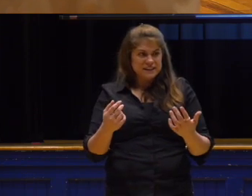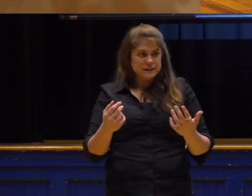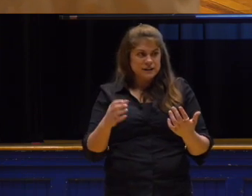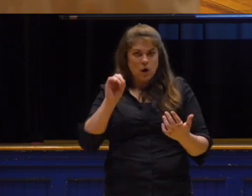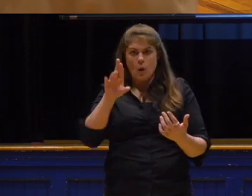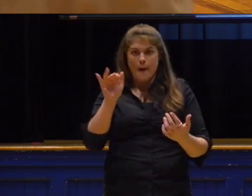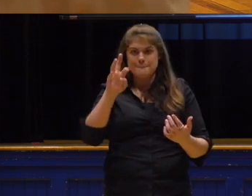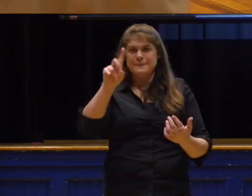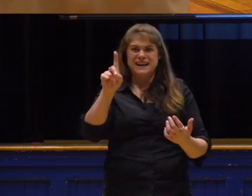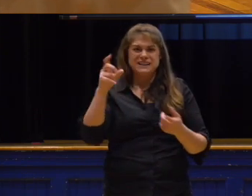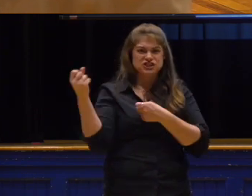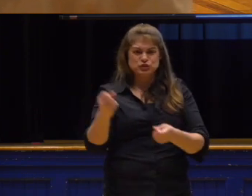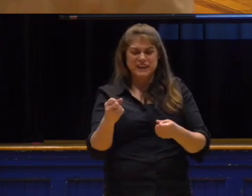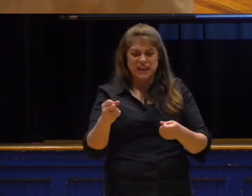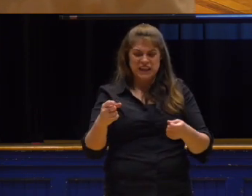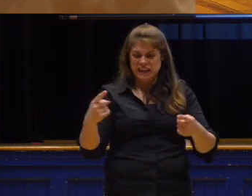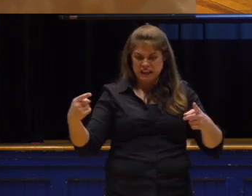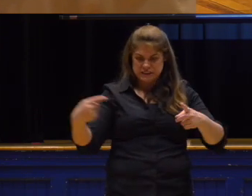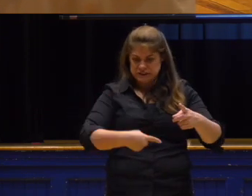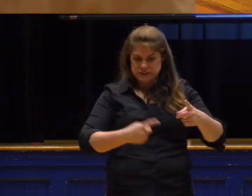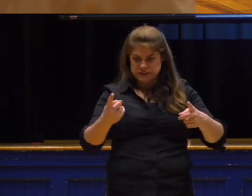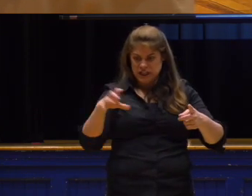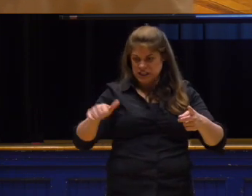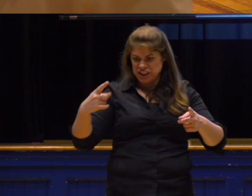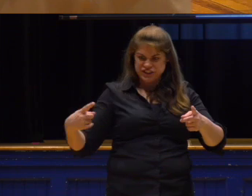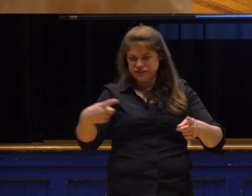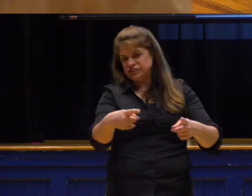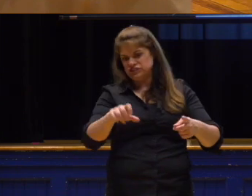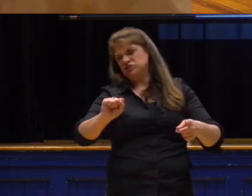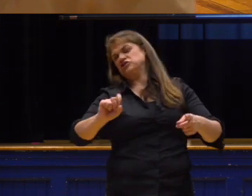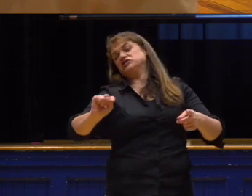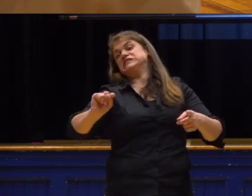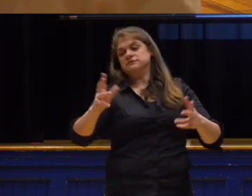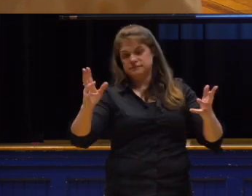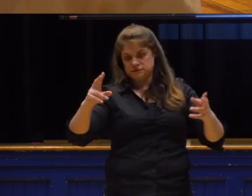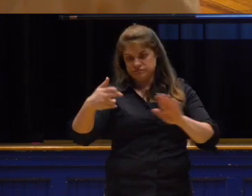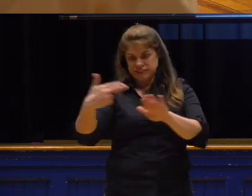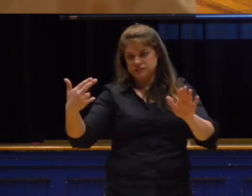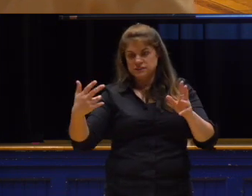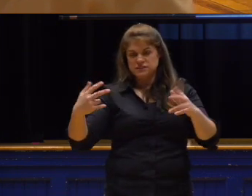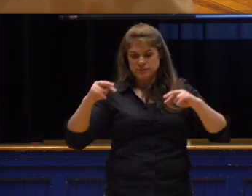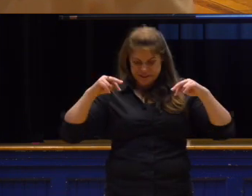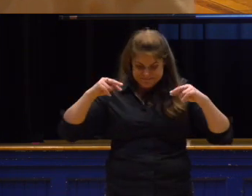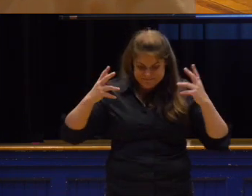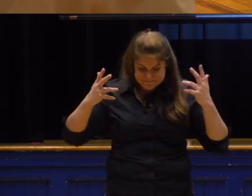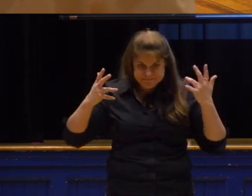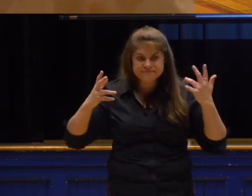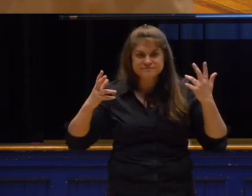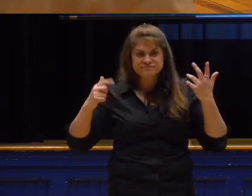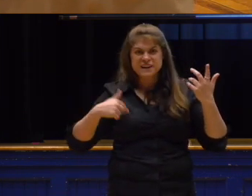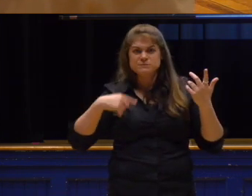is Ormond Street, and then some street that I only know is a street. So that's